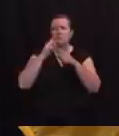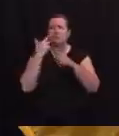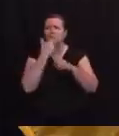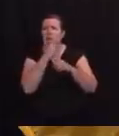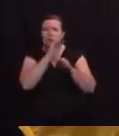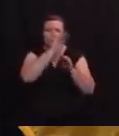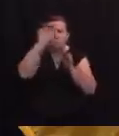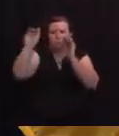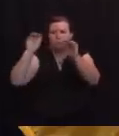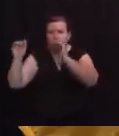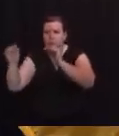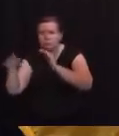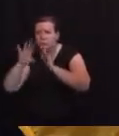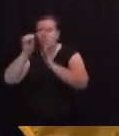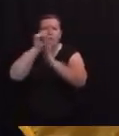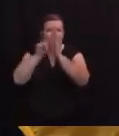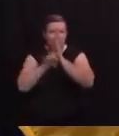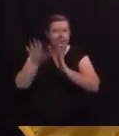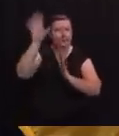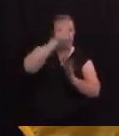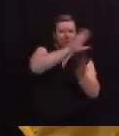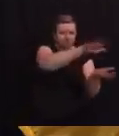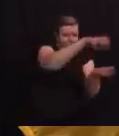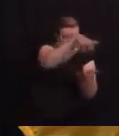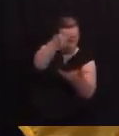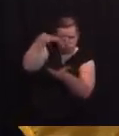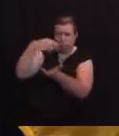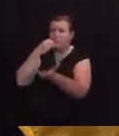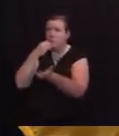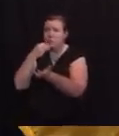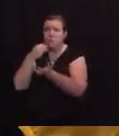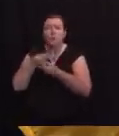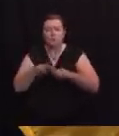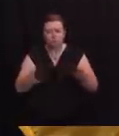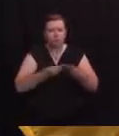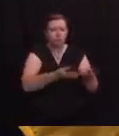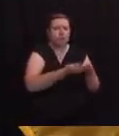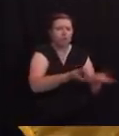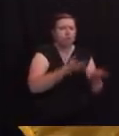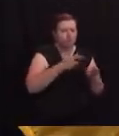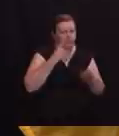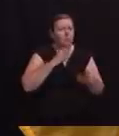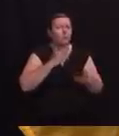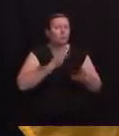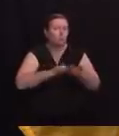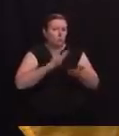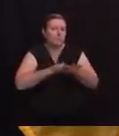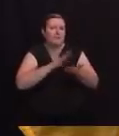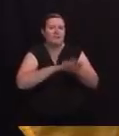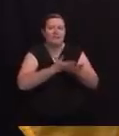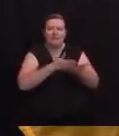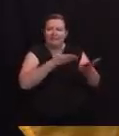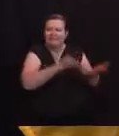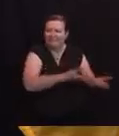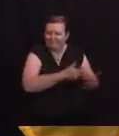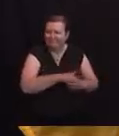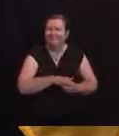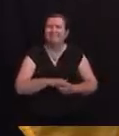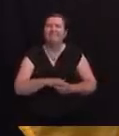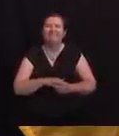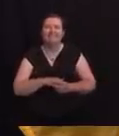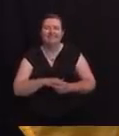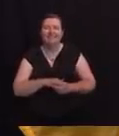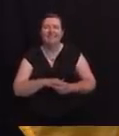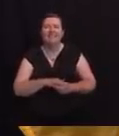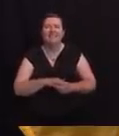of thousands of meals that allowed numerous local soup kitchens to meet the tremendous demand for their support services. And in